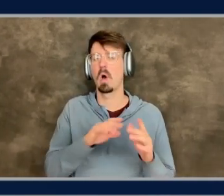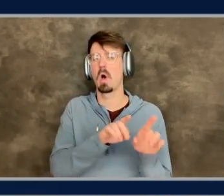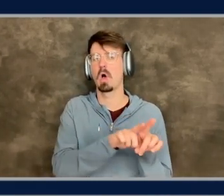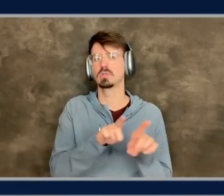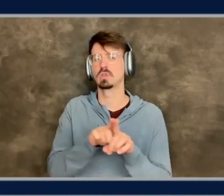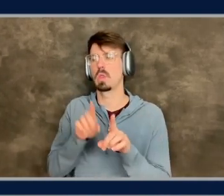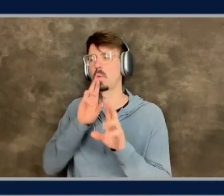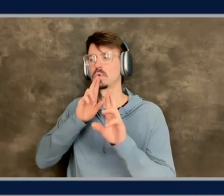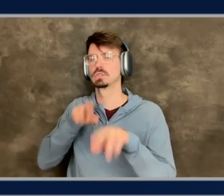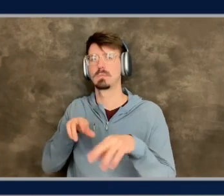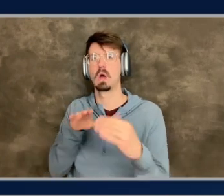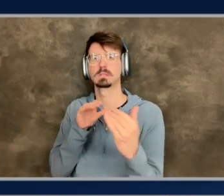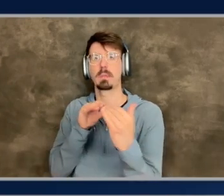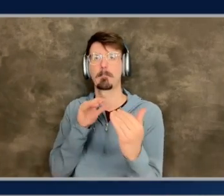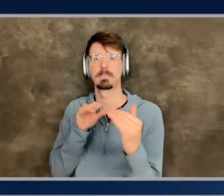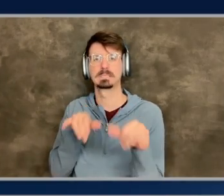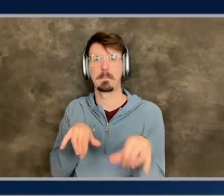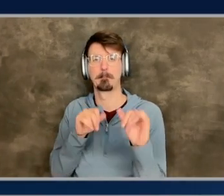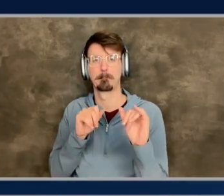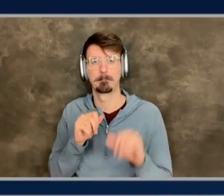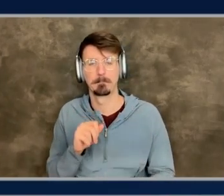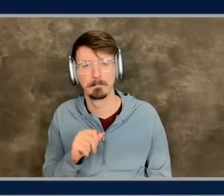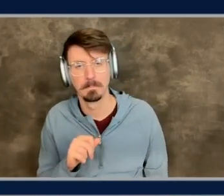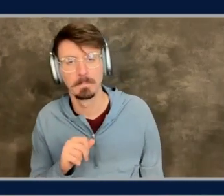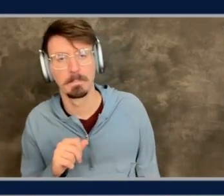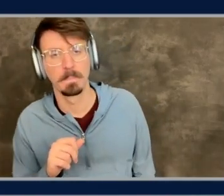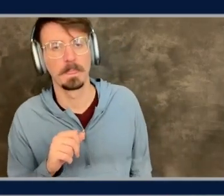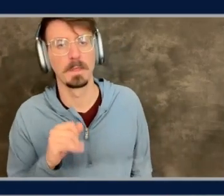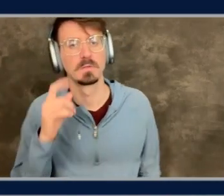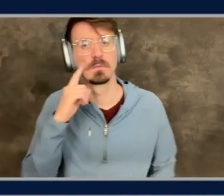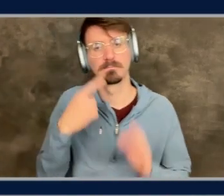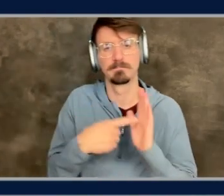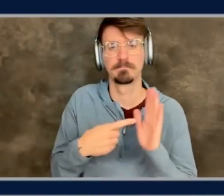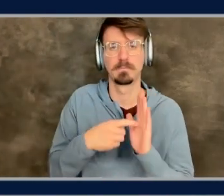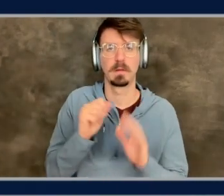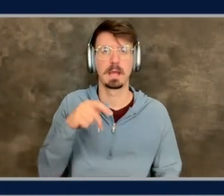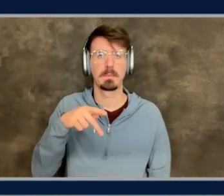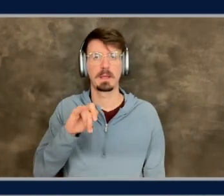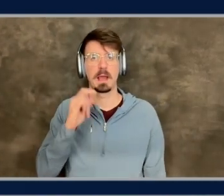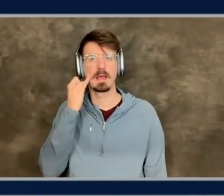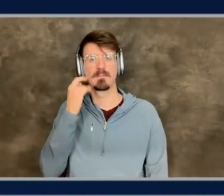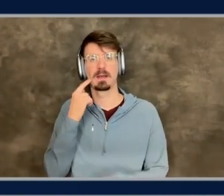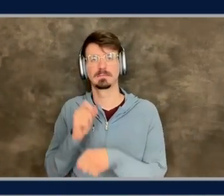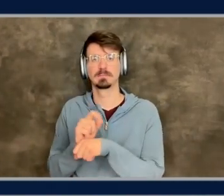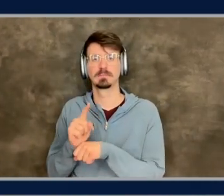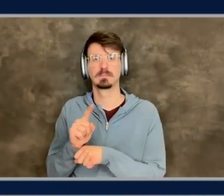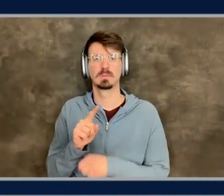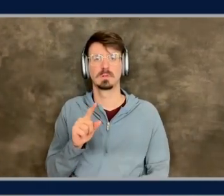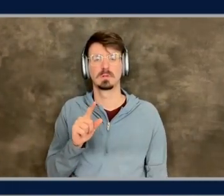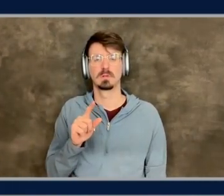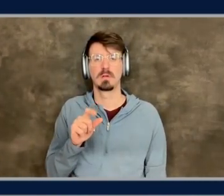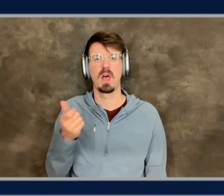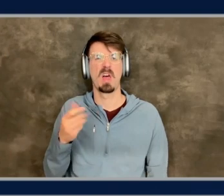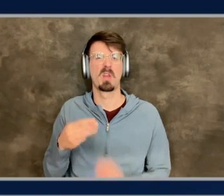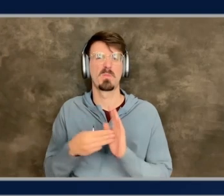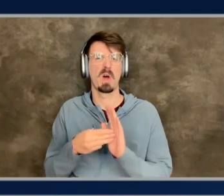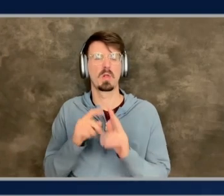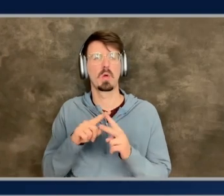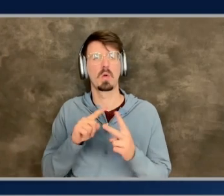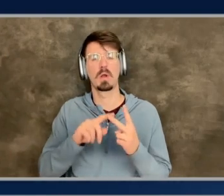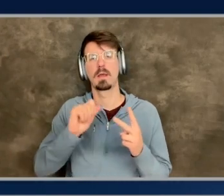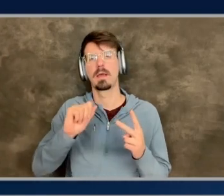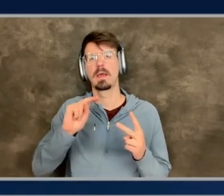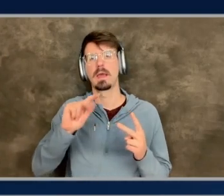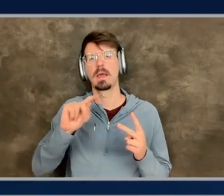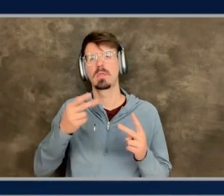problem because if you send a API call to like a meta model, like a llama model, or to an Anthropic model,